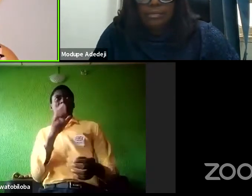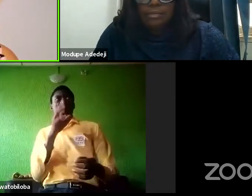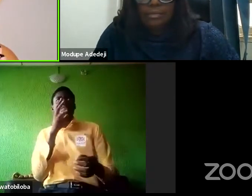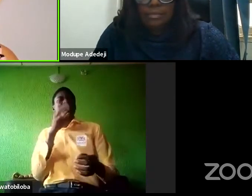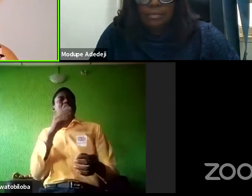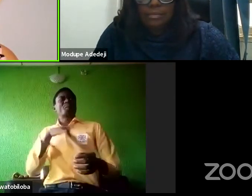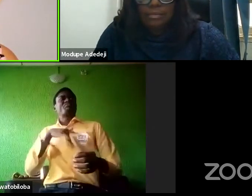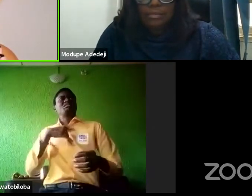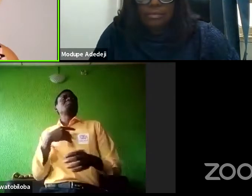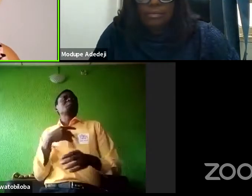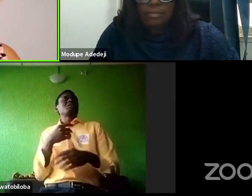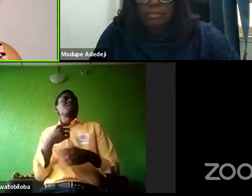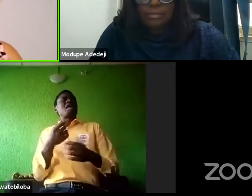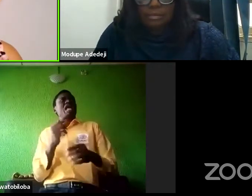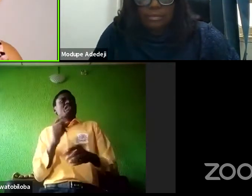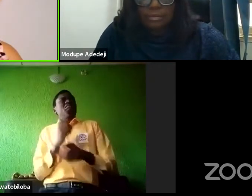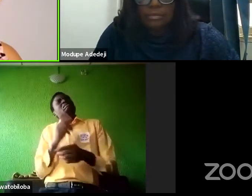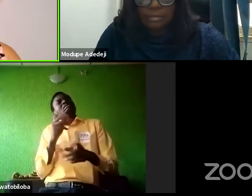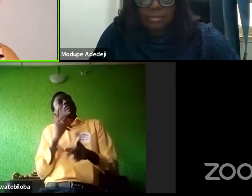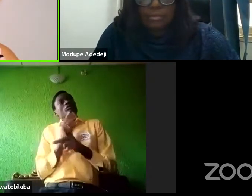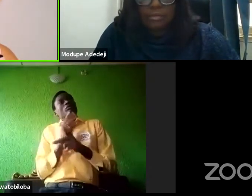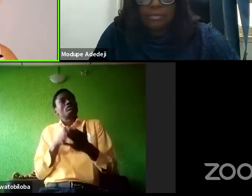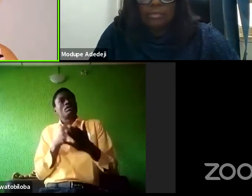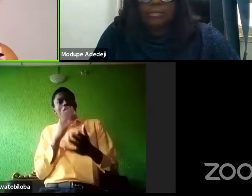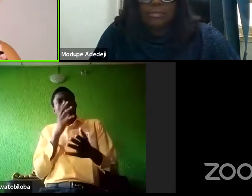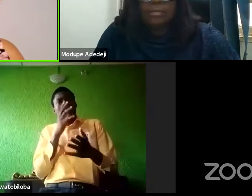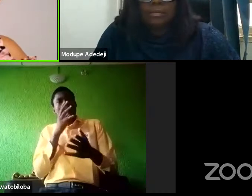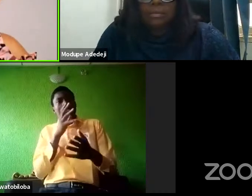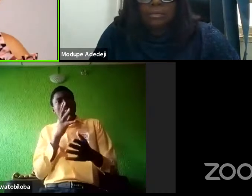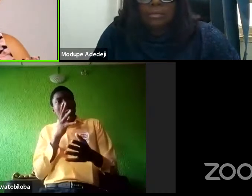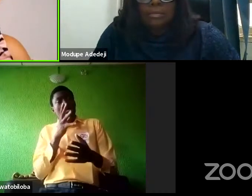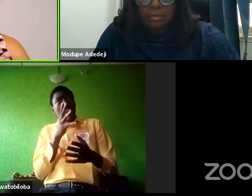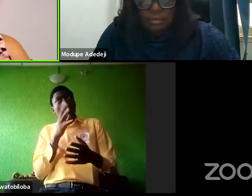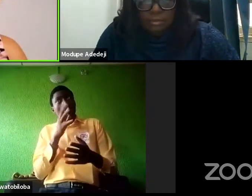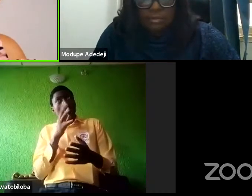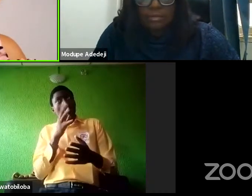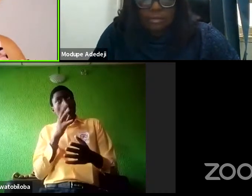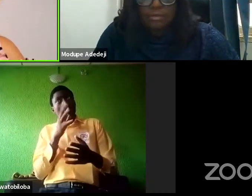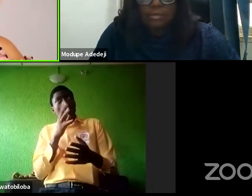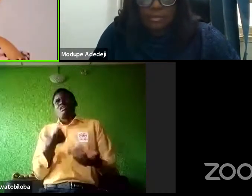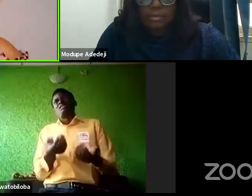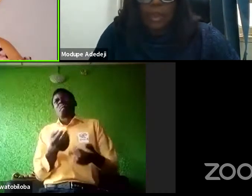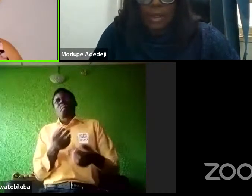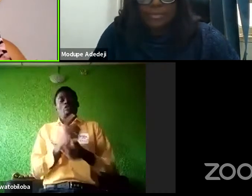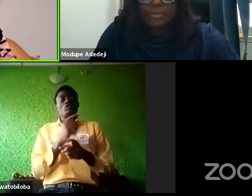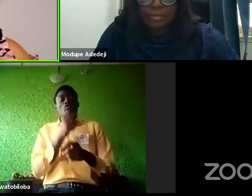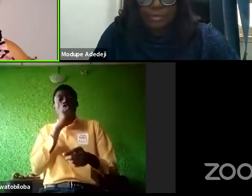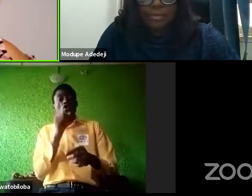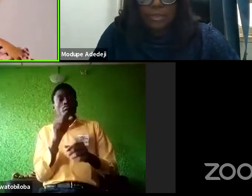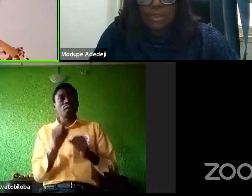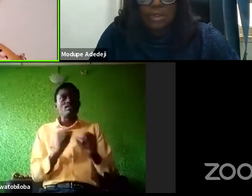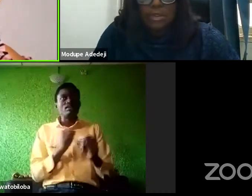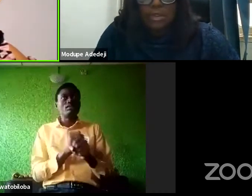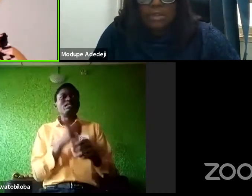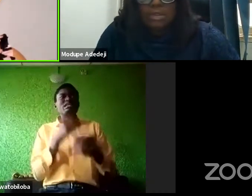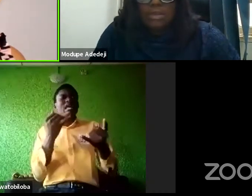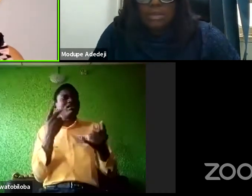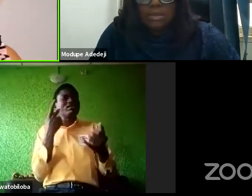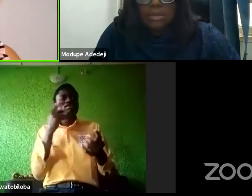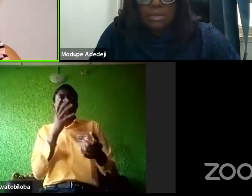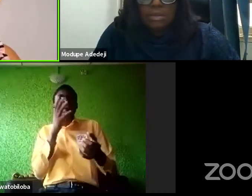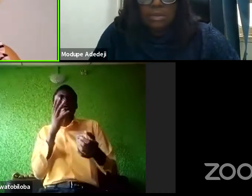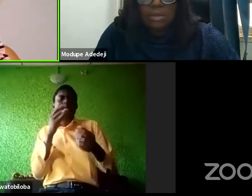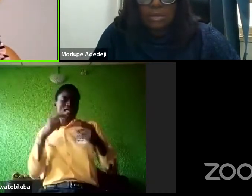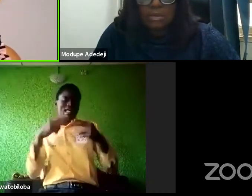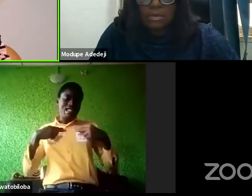I don't like it. This, of course, she has started shrinking and all that. Old age make people shrink as well. So you like, okay, she's losing some fat and all